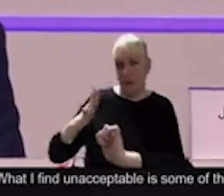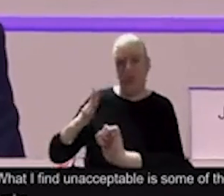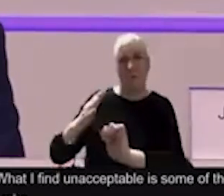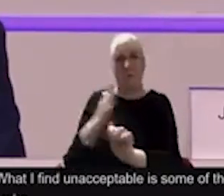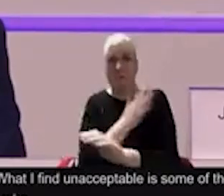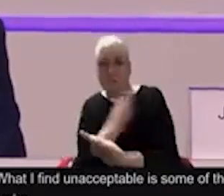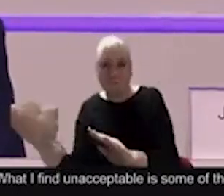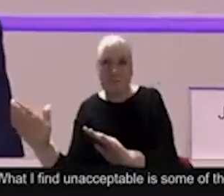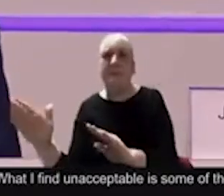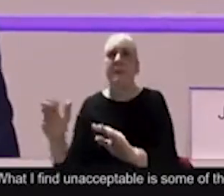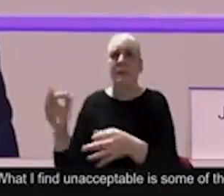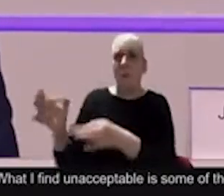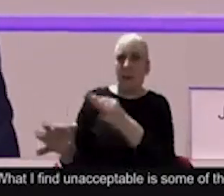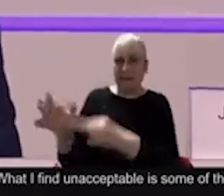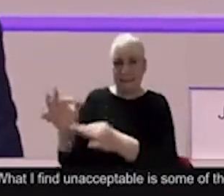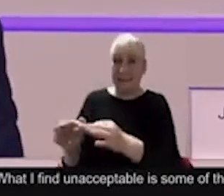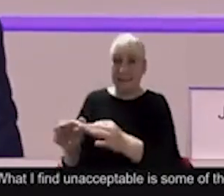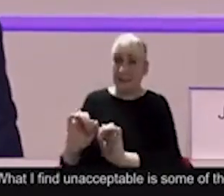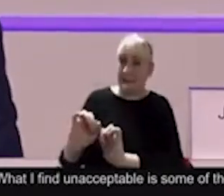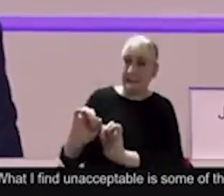Some of those